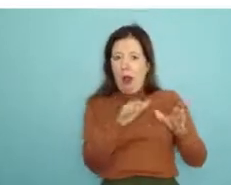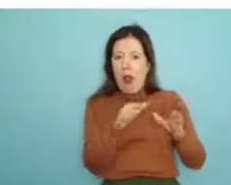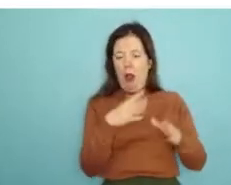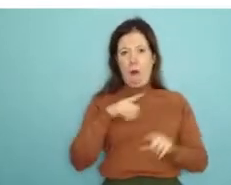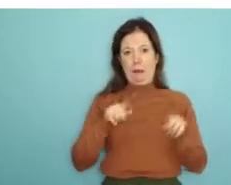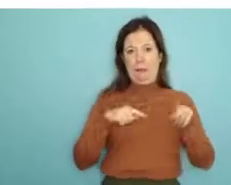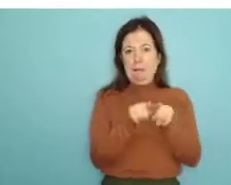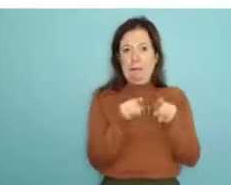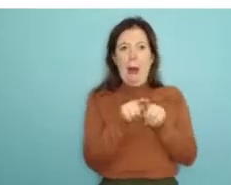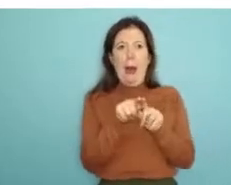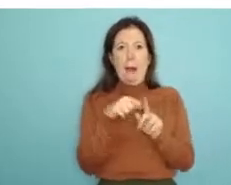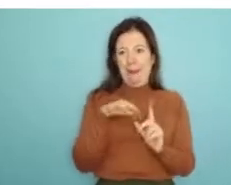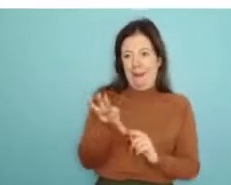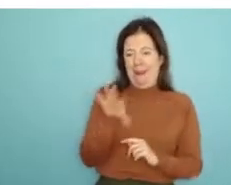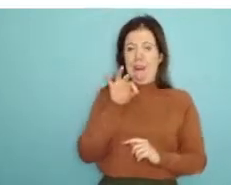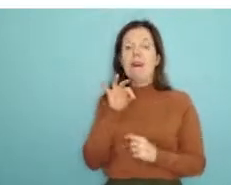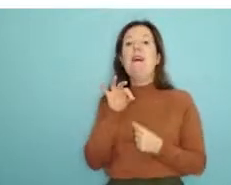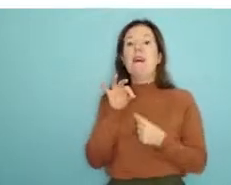do things.